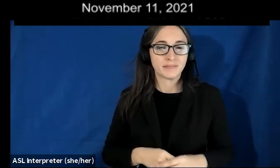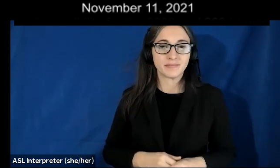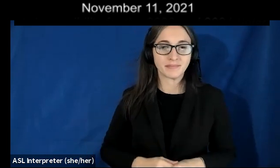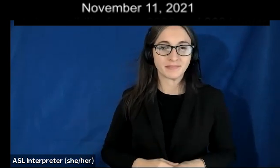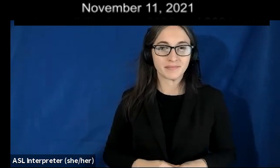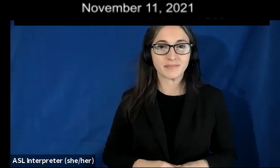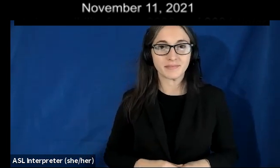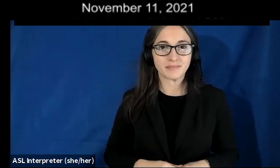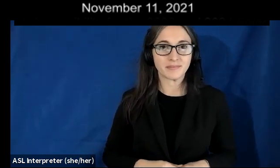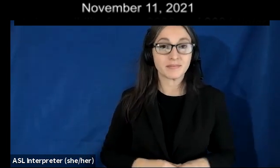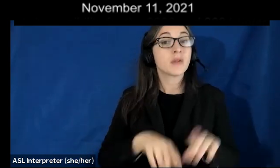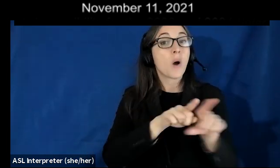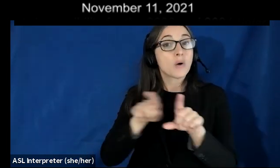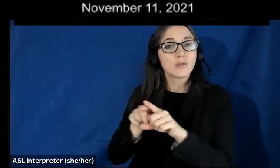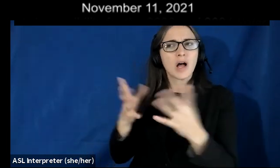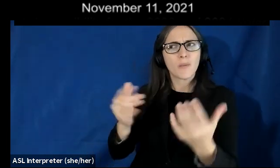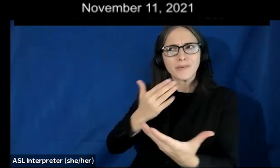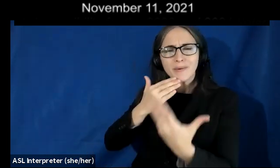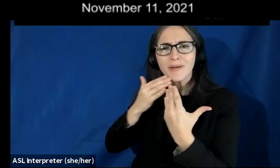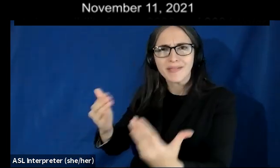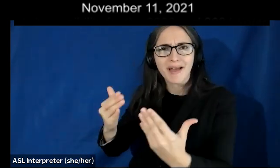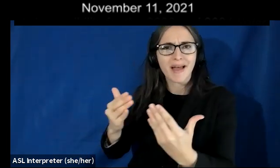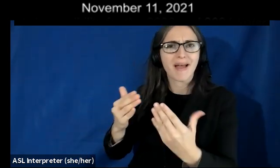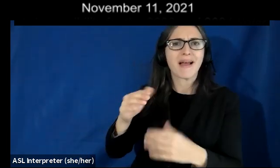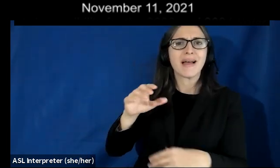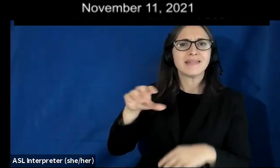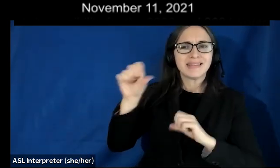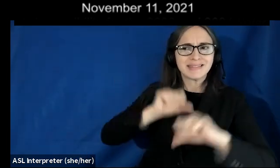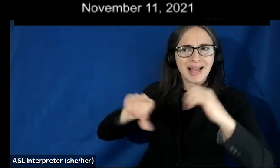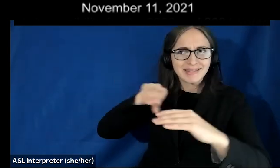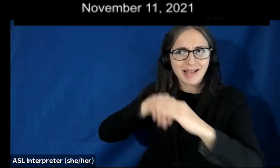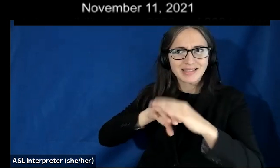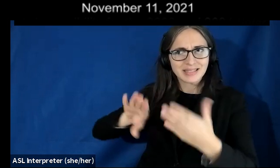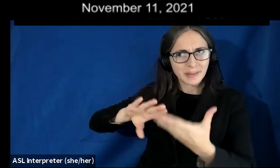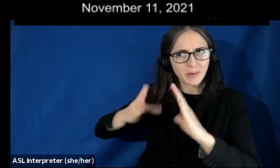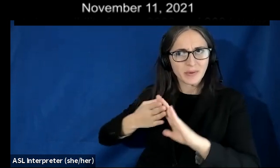the Science Access community for their kind invitation.